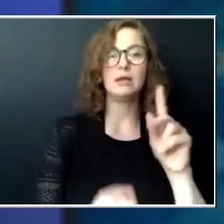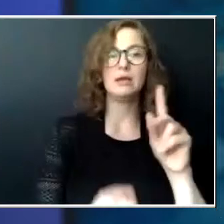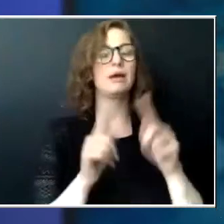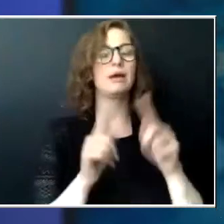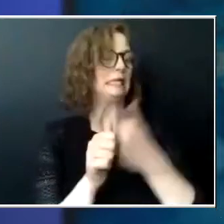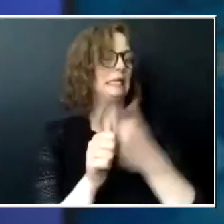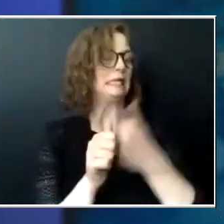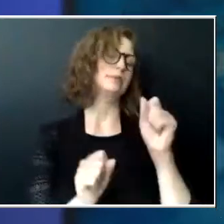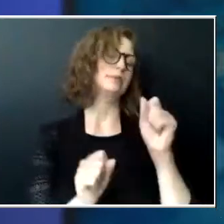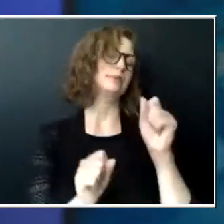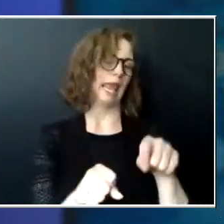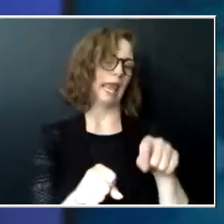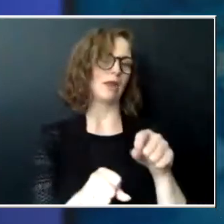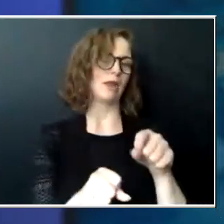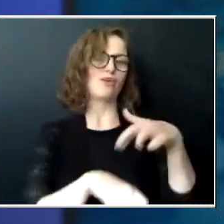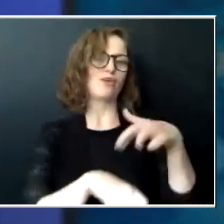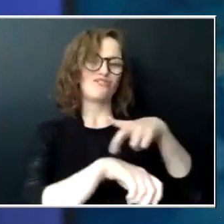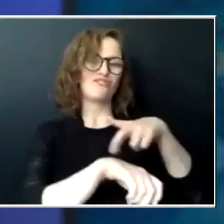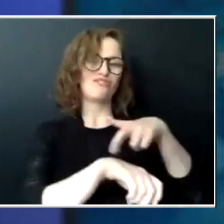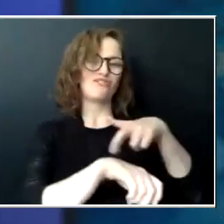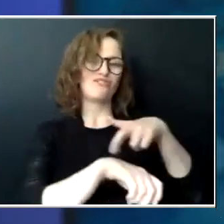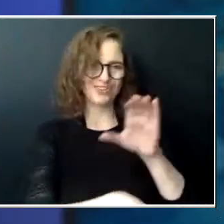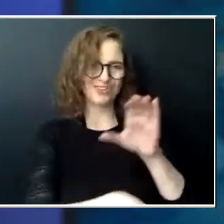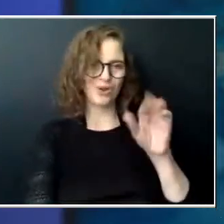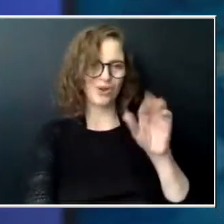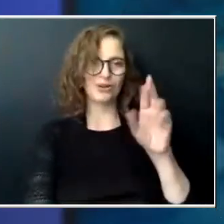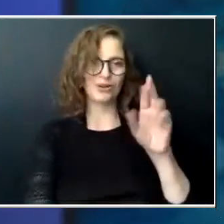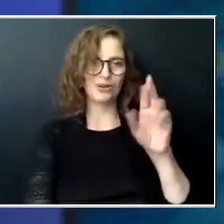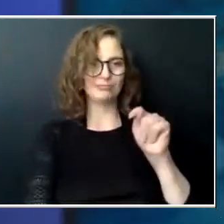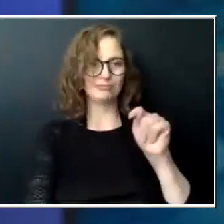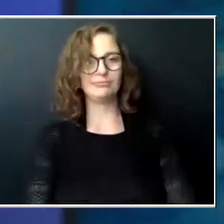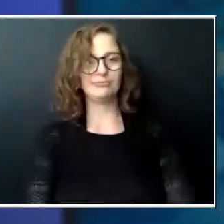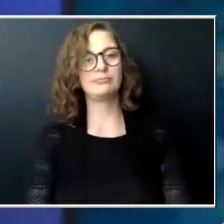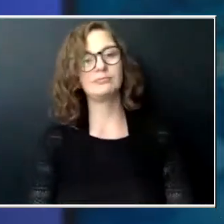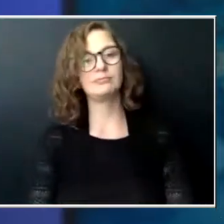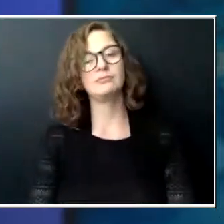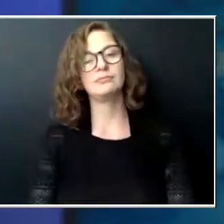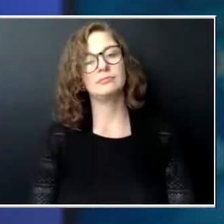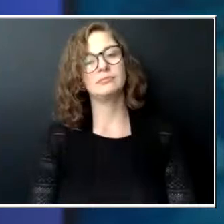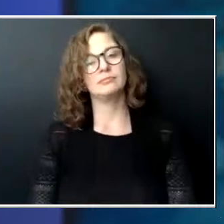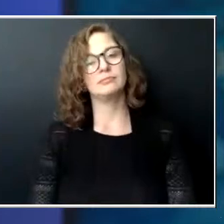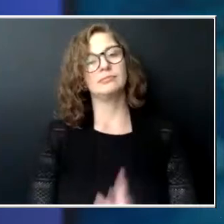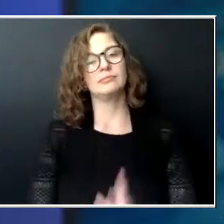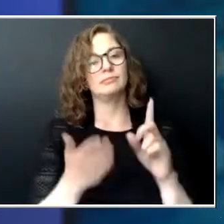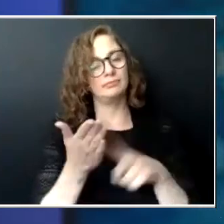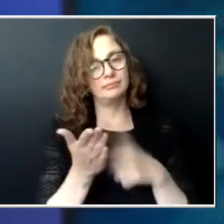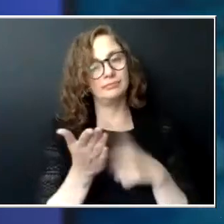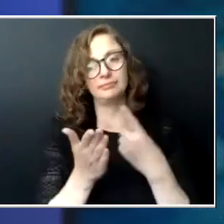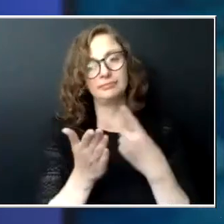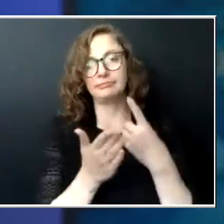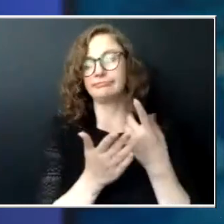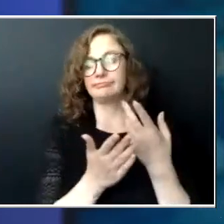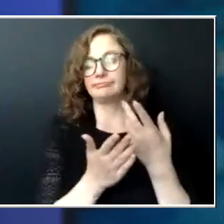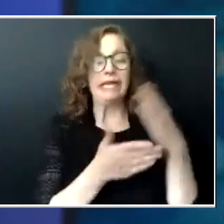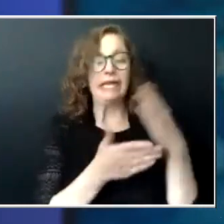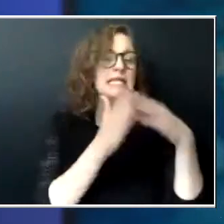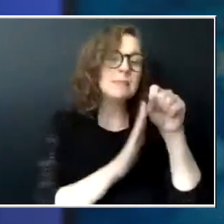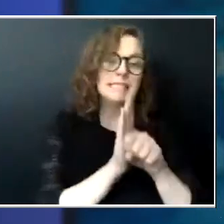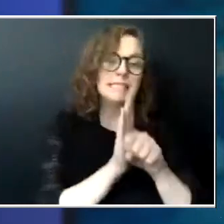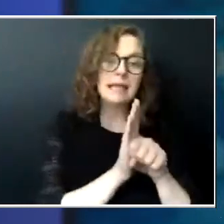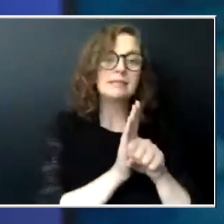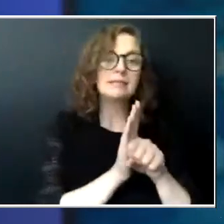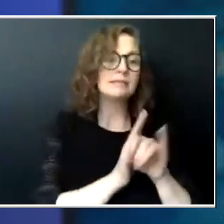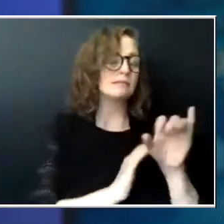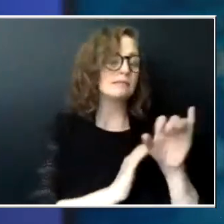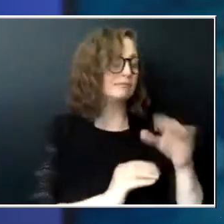We can go into a whole conversation about, it can be more available in some states, less available in some states, but I mean, that's the general concept. But